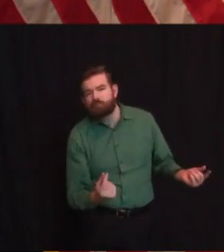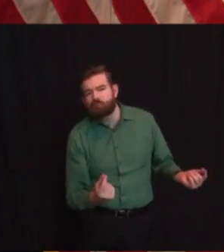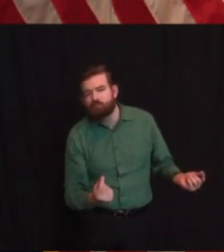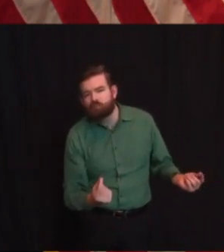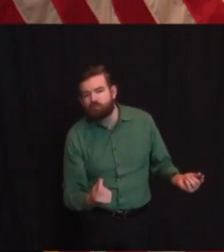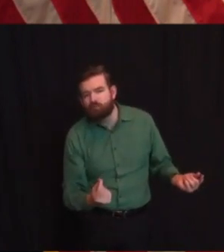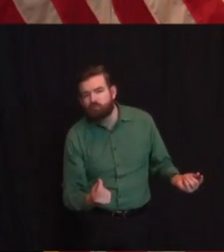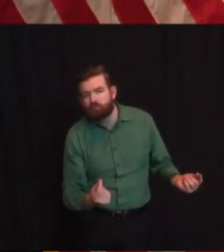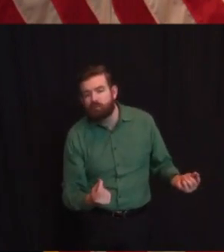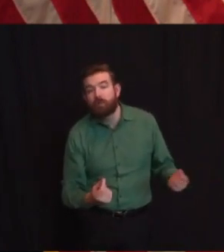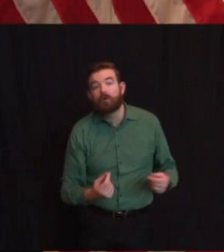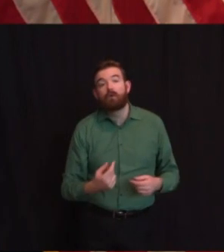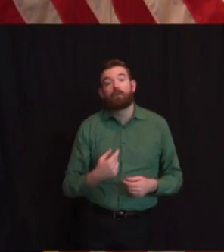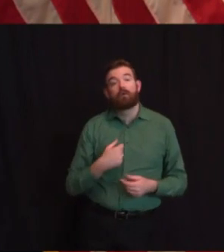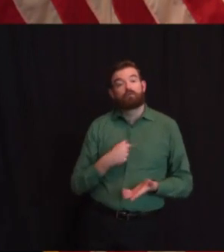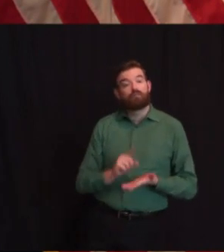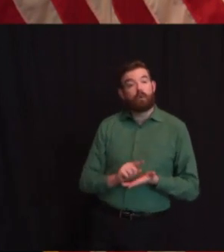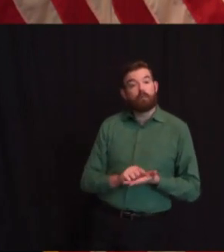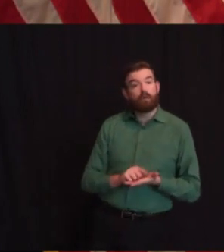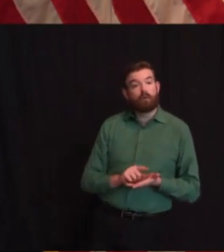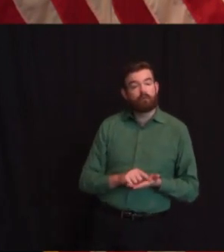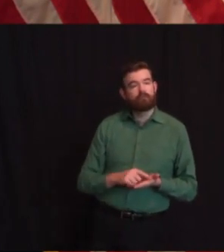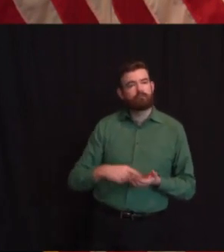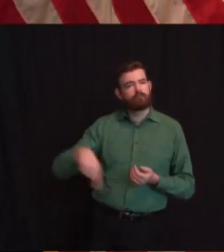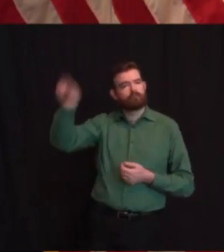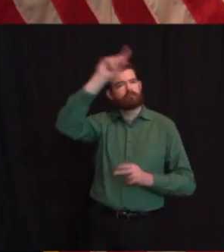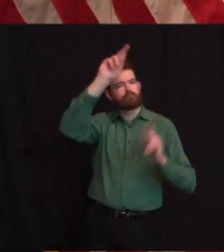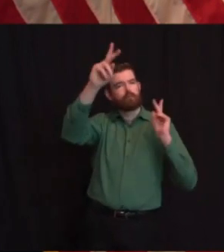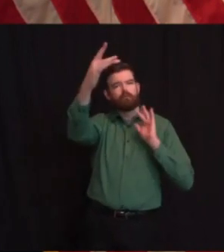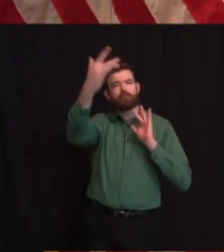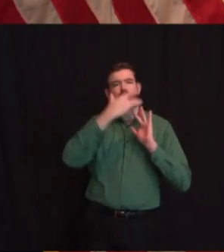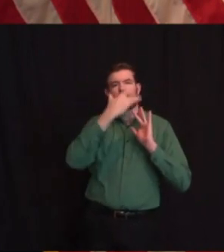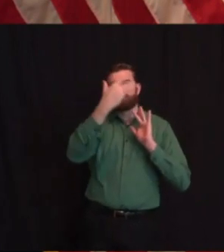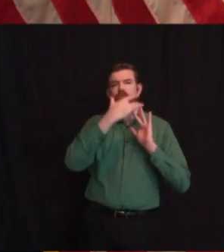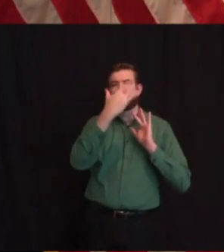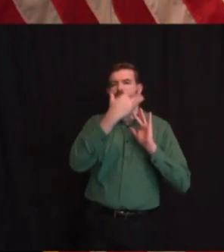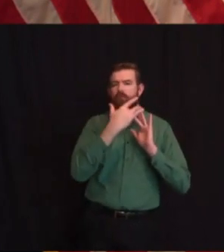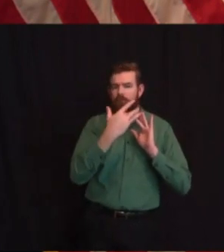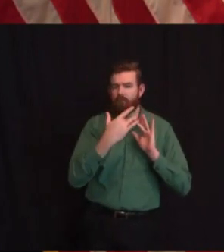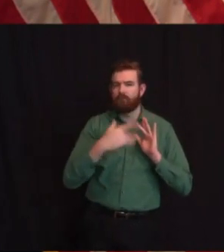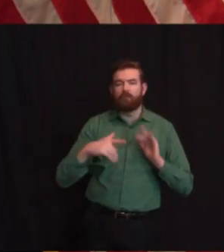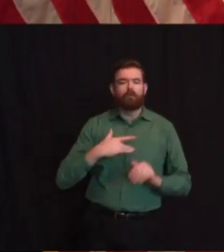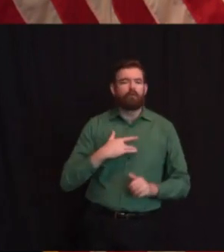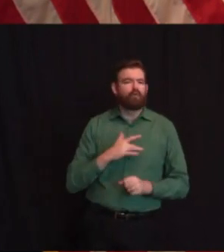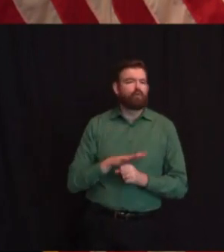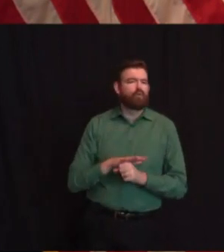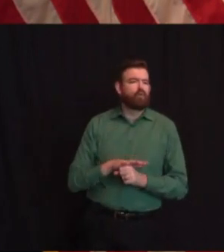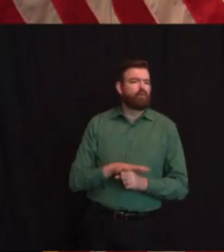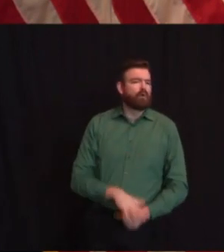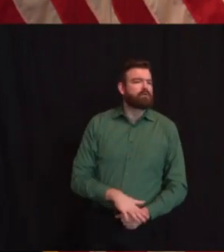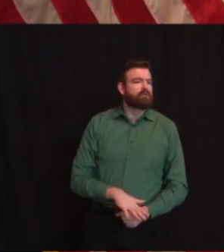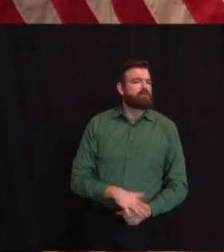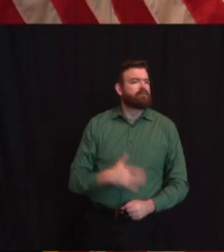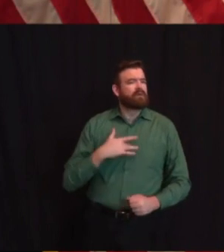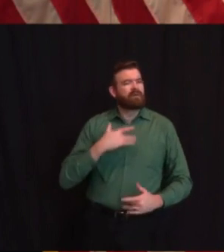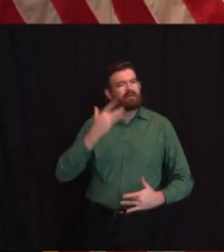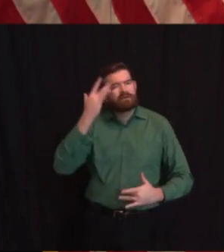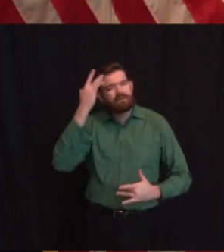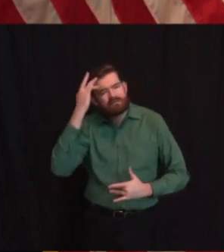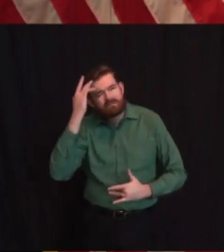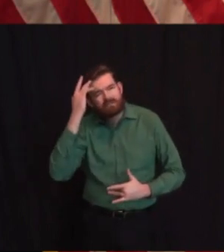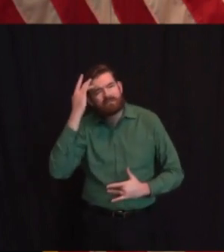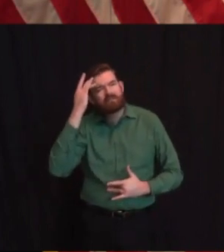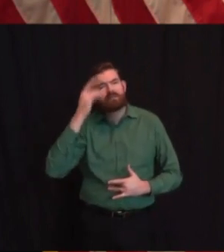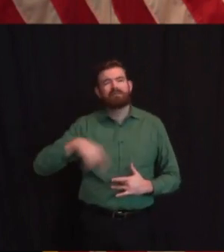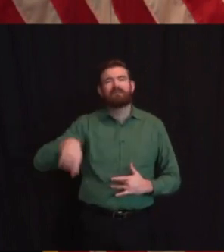an employee of the center who said they are stressed to the max and sick. There are few of them, not enough